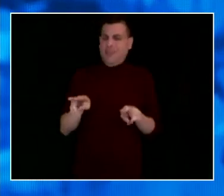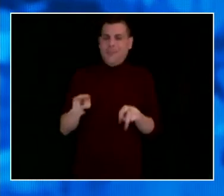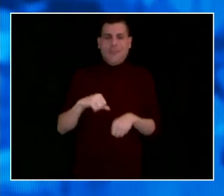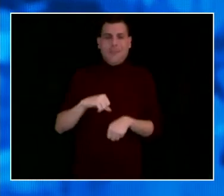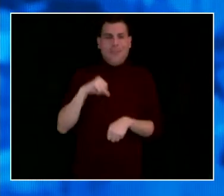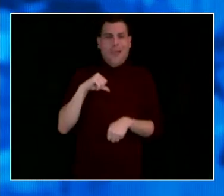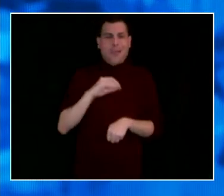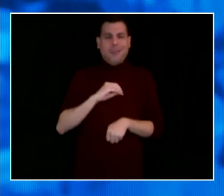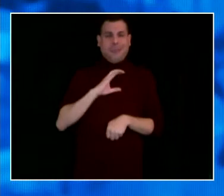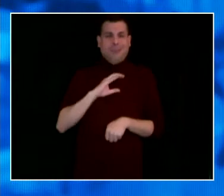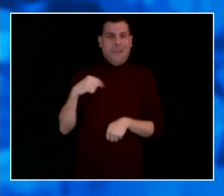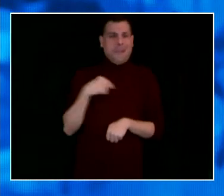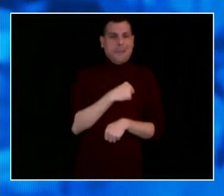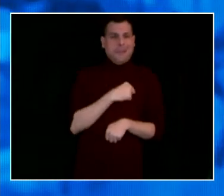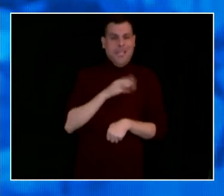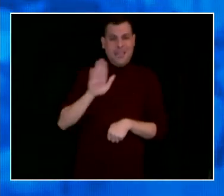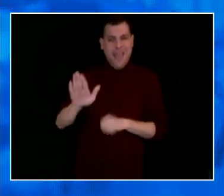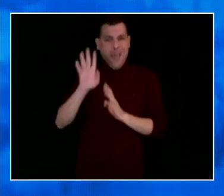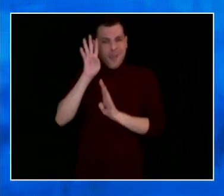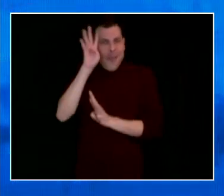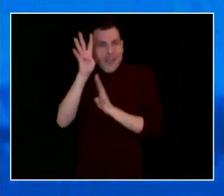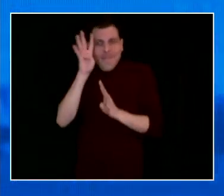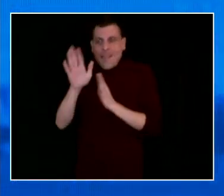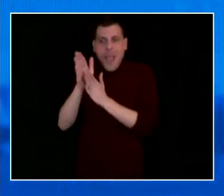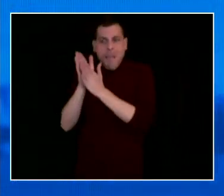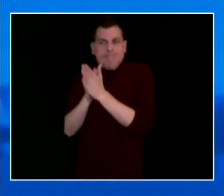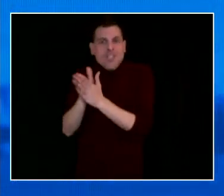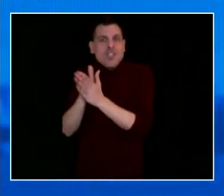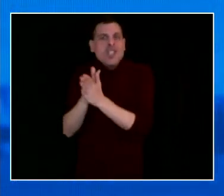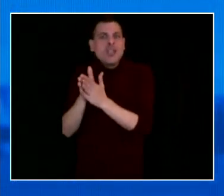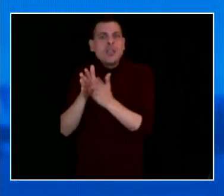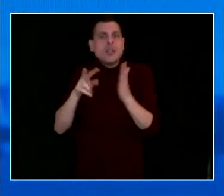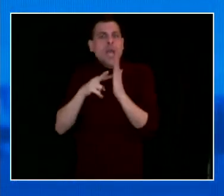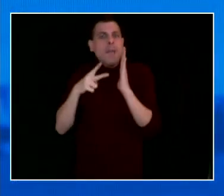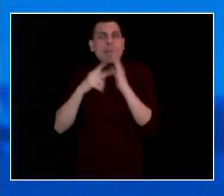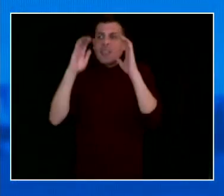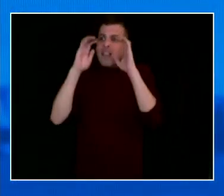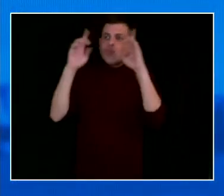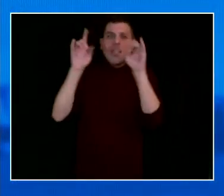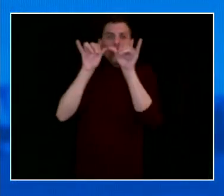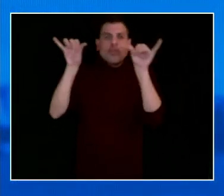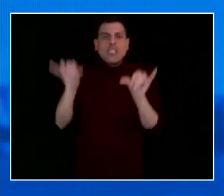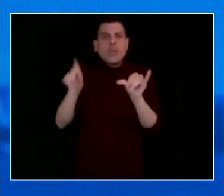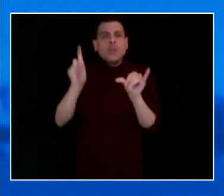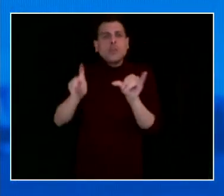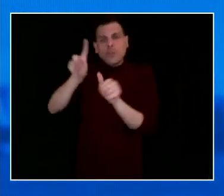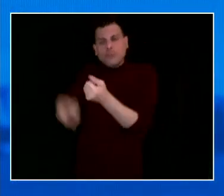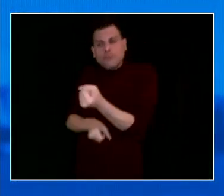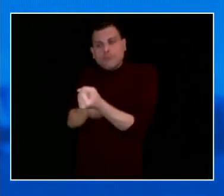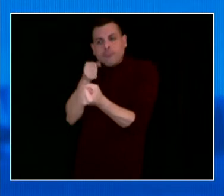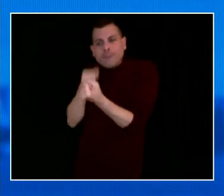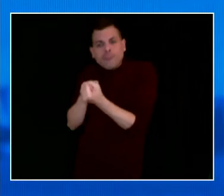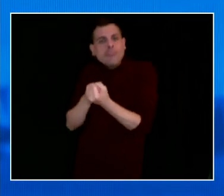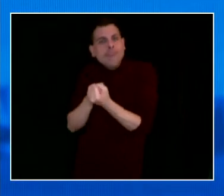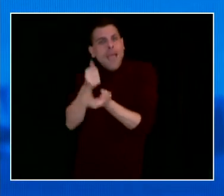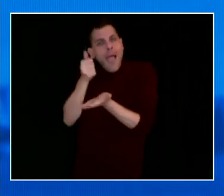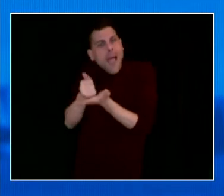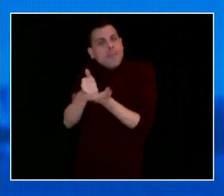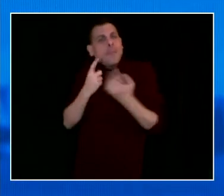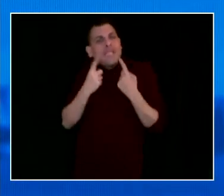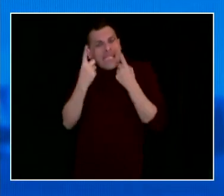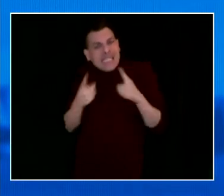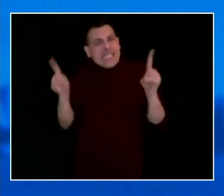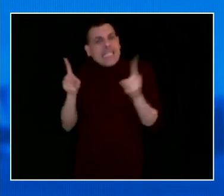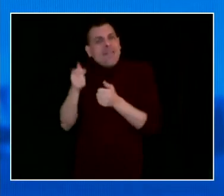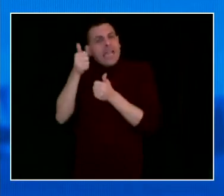ambition. And we need an education system that helps them succeed every step of the way. And that